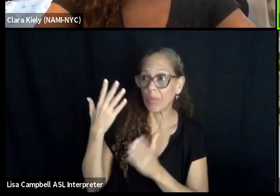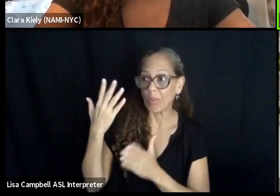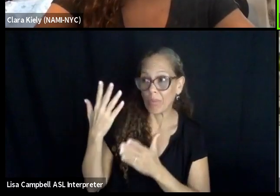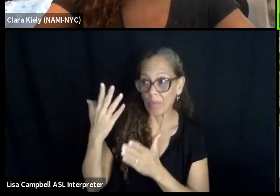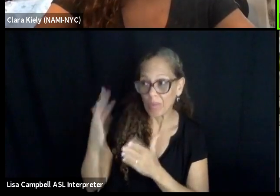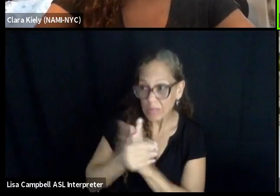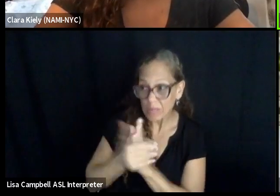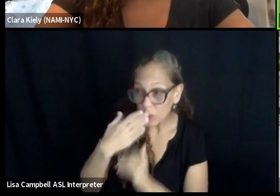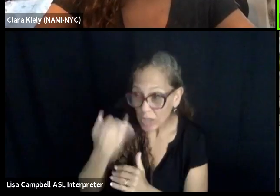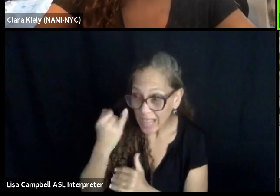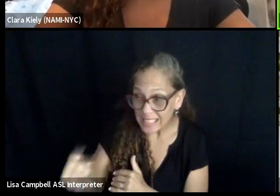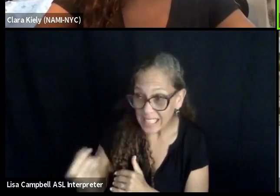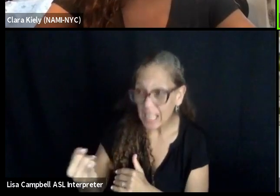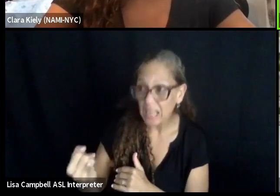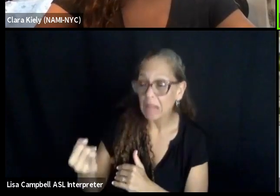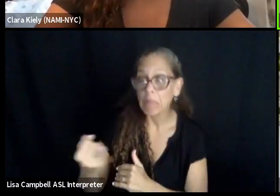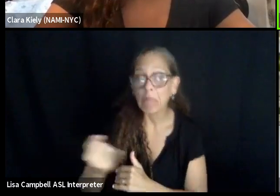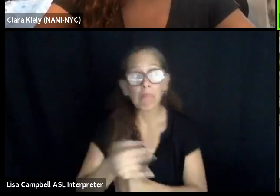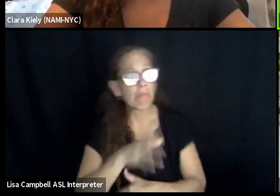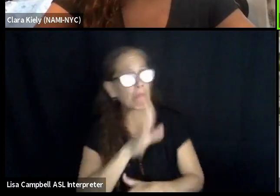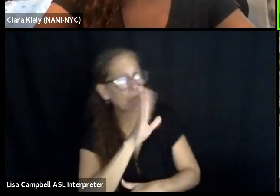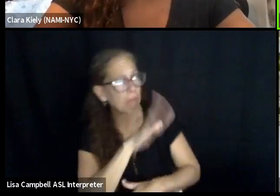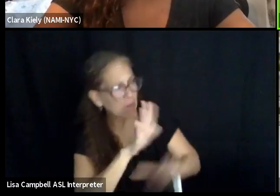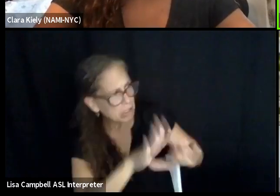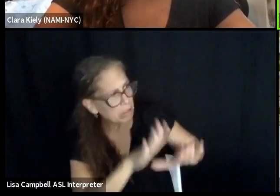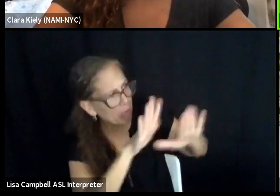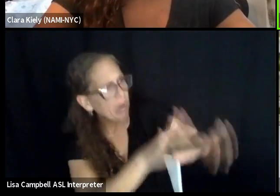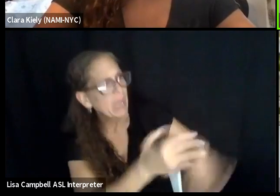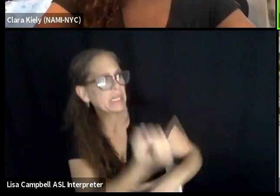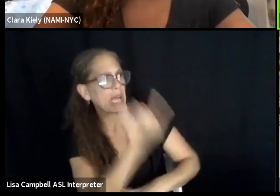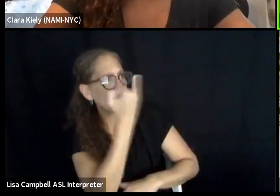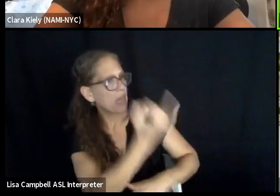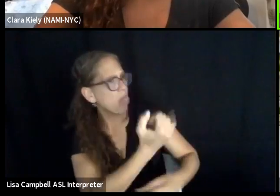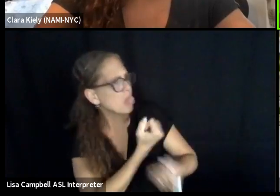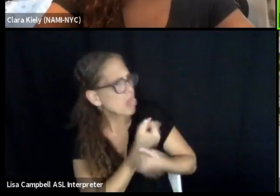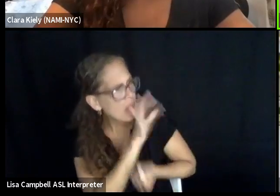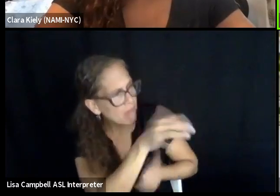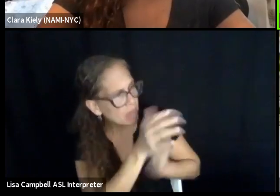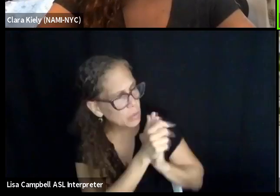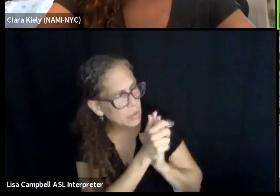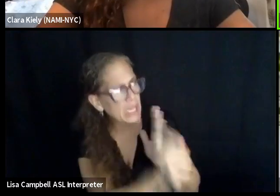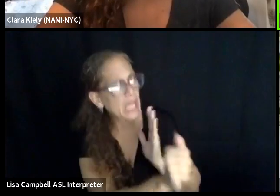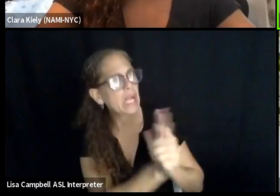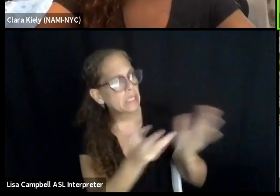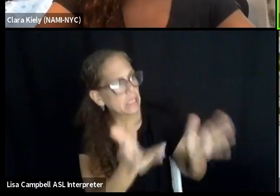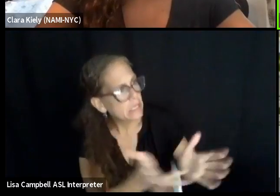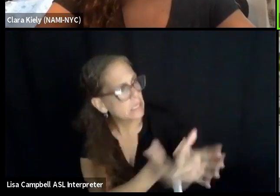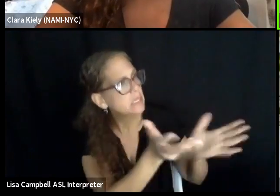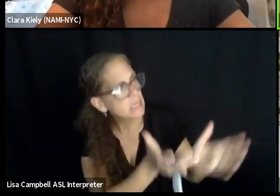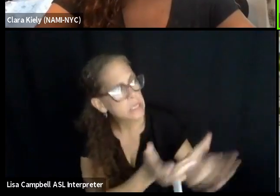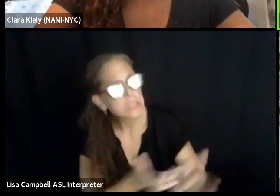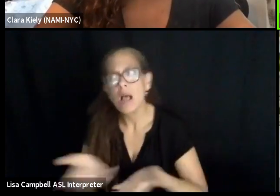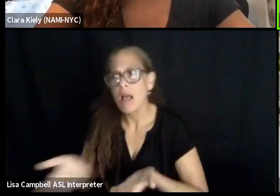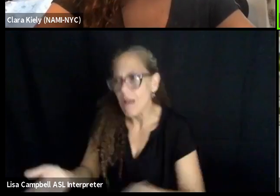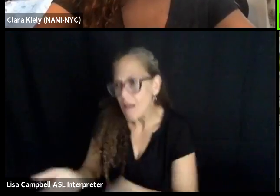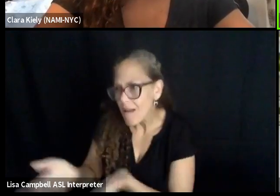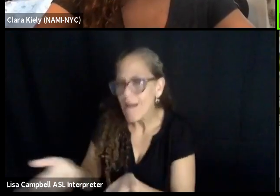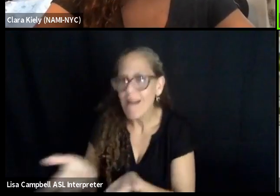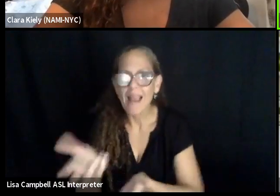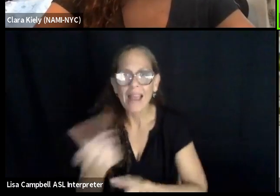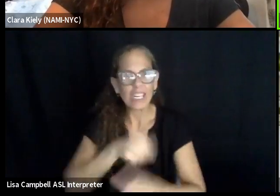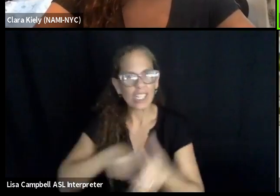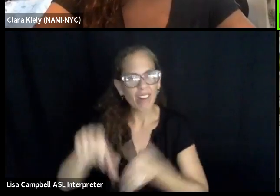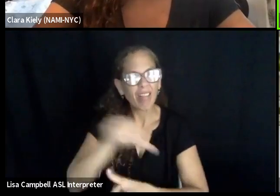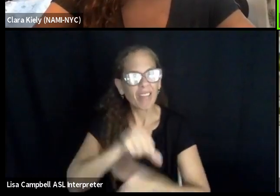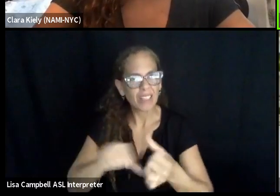good idea? And she'll say, that's a great idea. I love those skills. And we encourage each other in that way. So that's